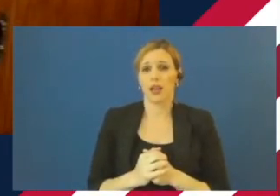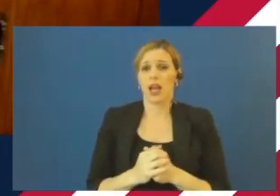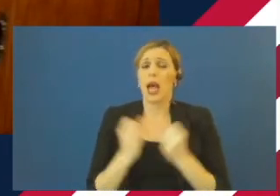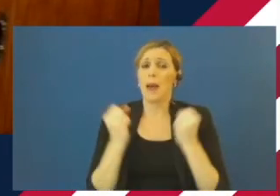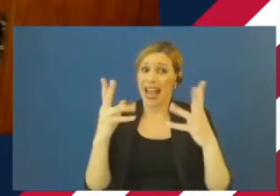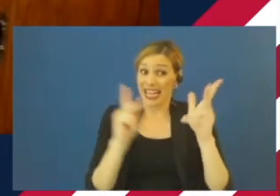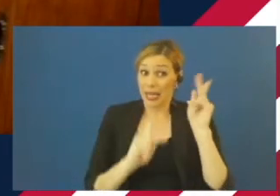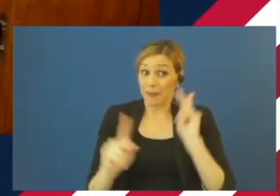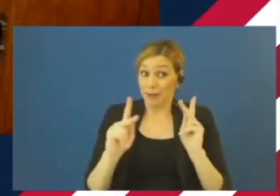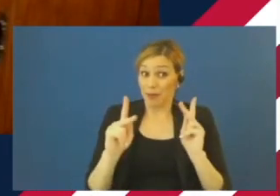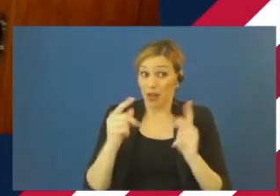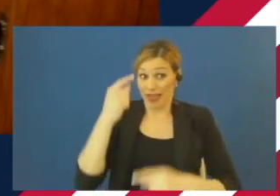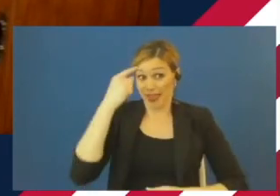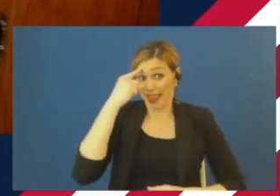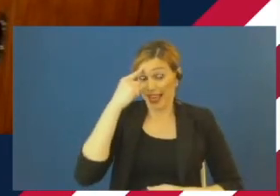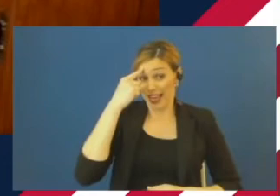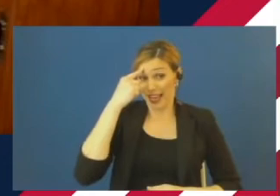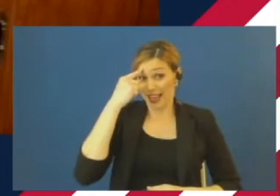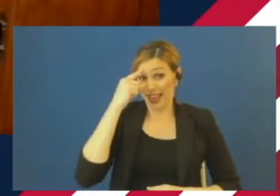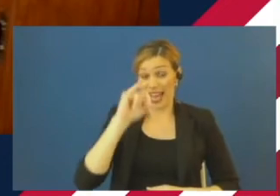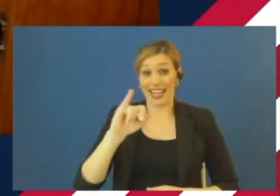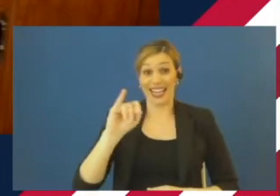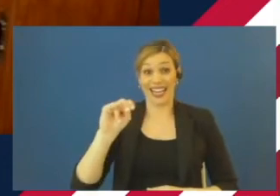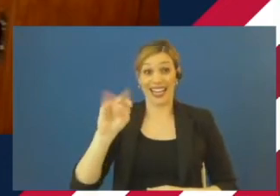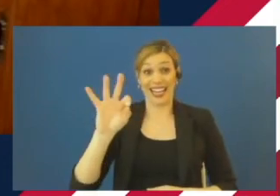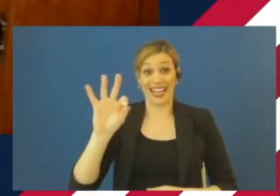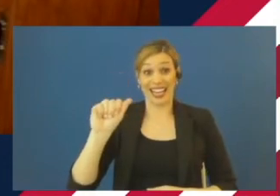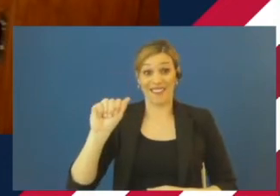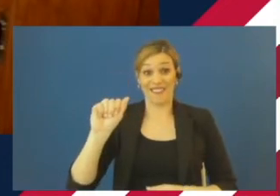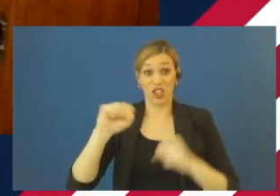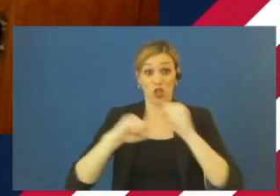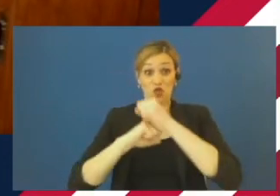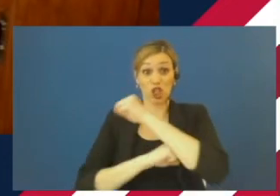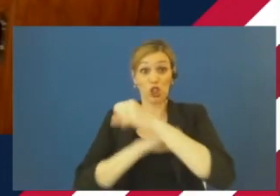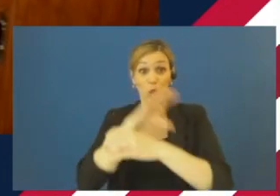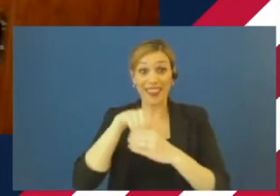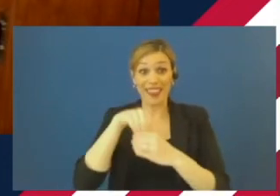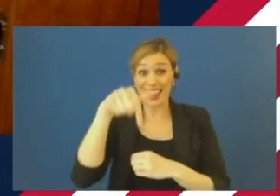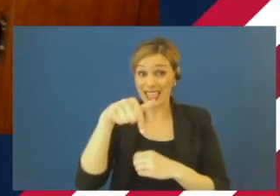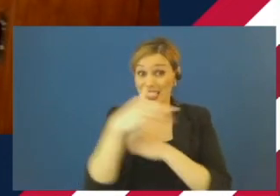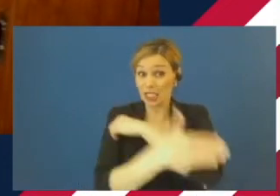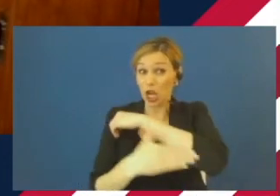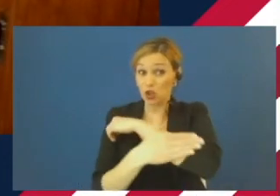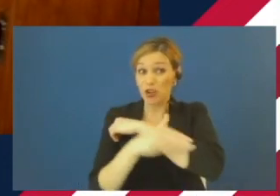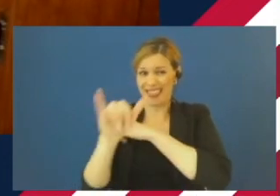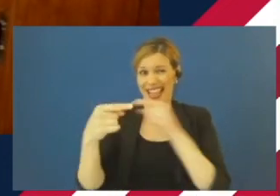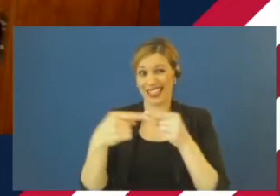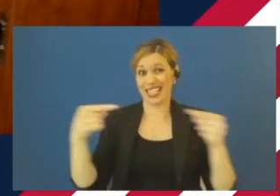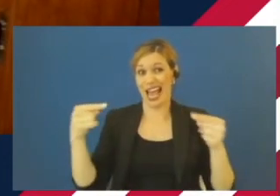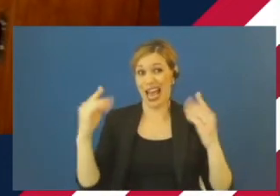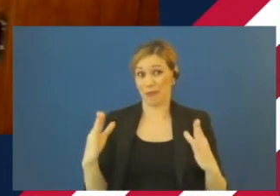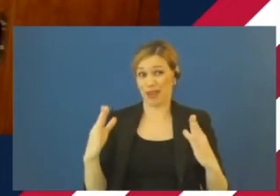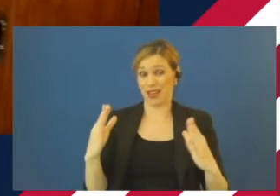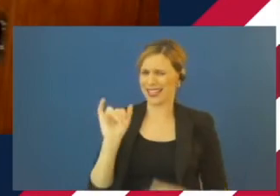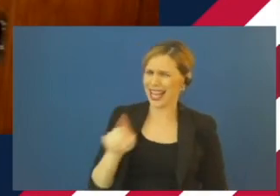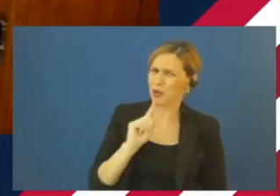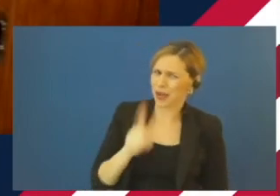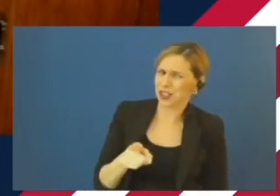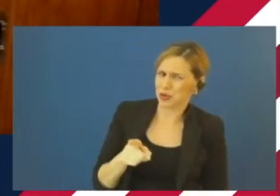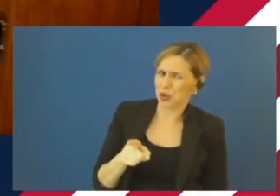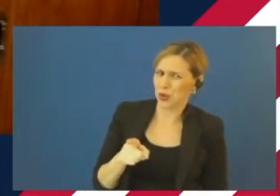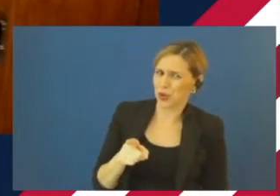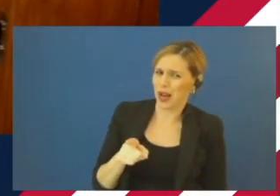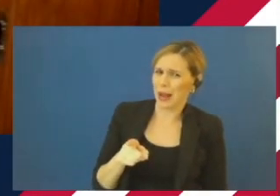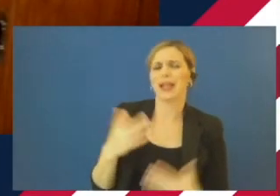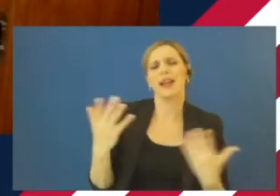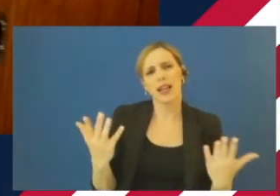infrastructure is the envy of the world, as it used to be. Is that true? And would you describe to us really what the state of